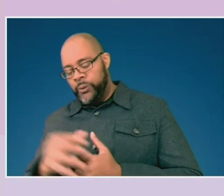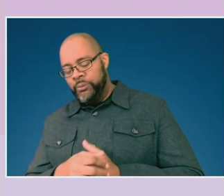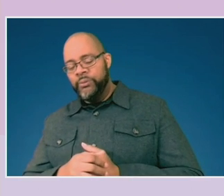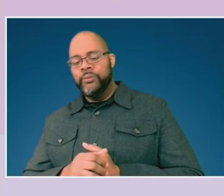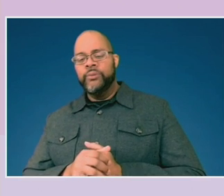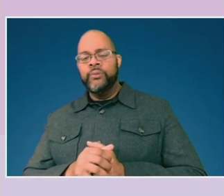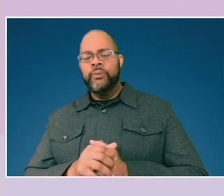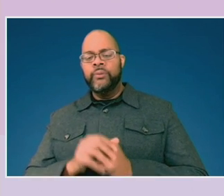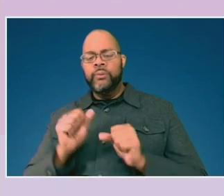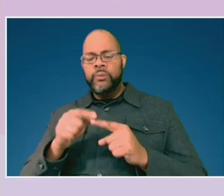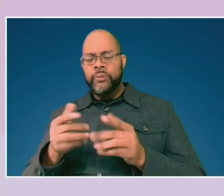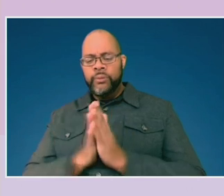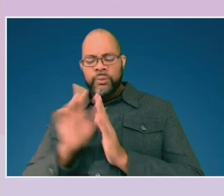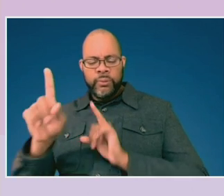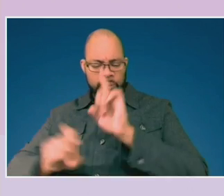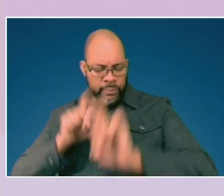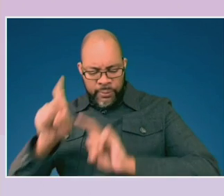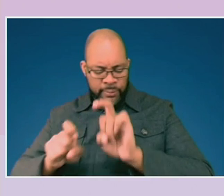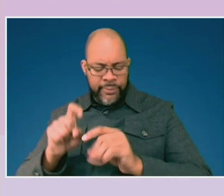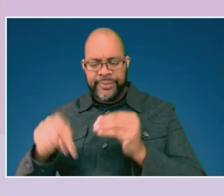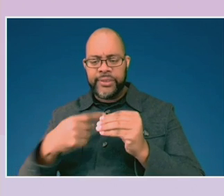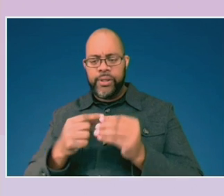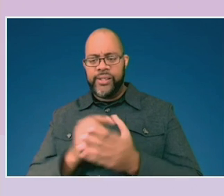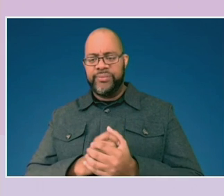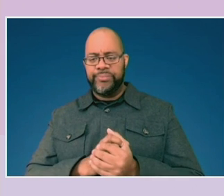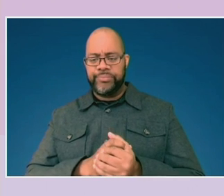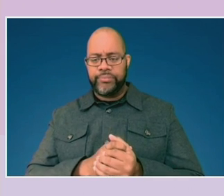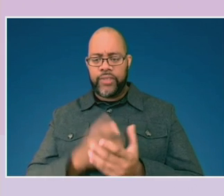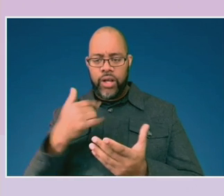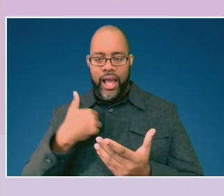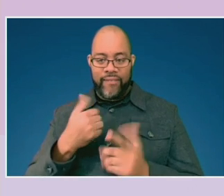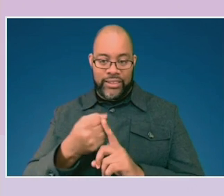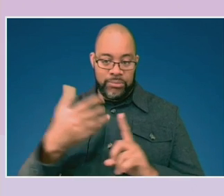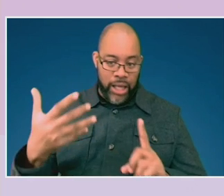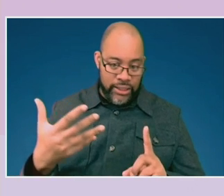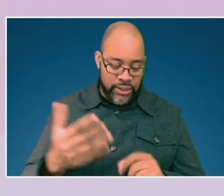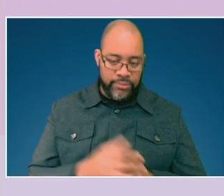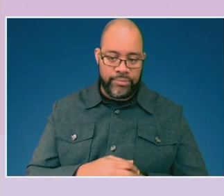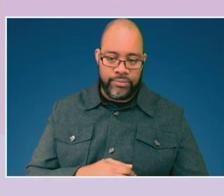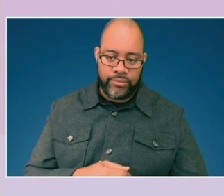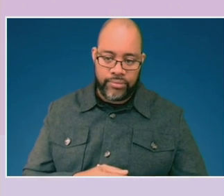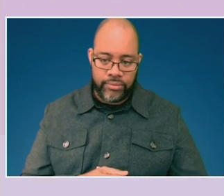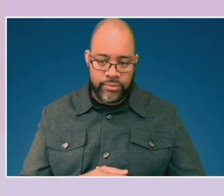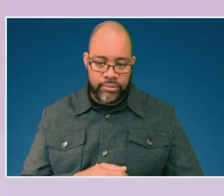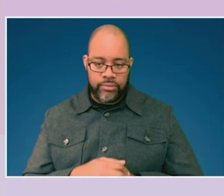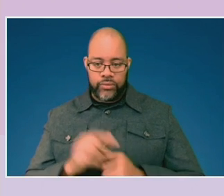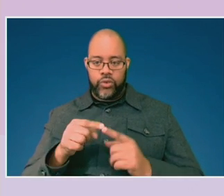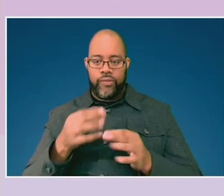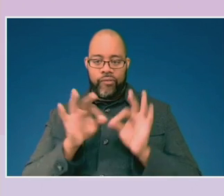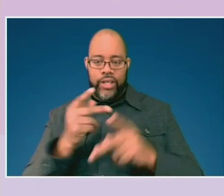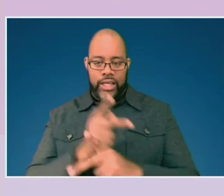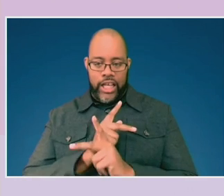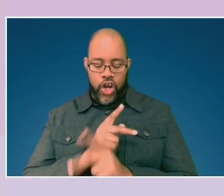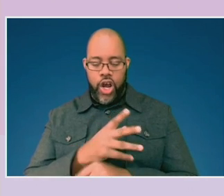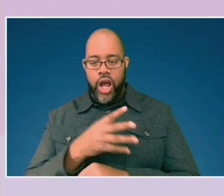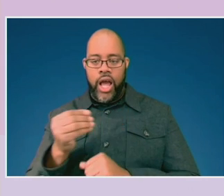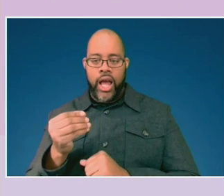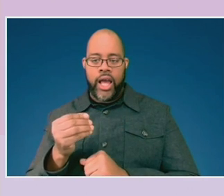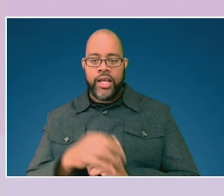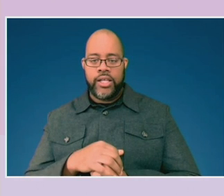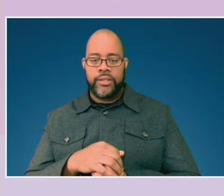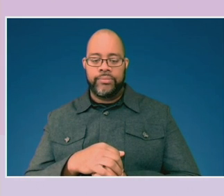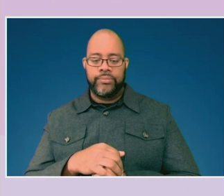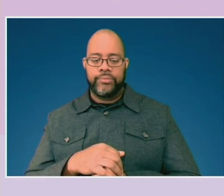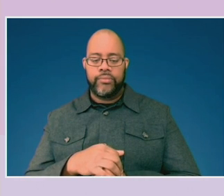to ask them questions about, because we have expanded to the free care. And so